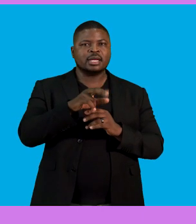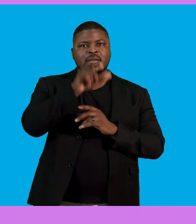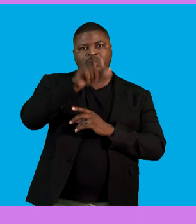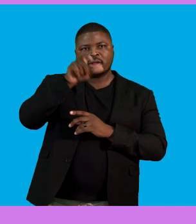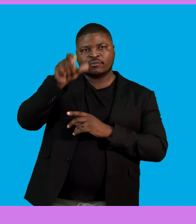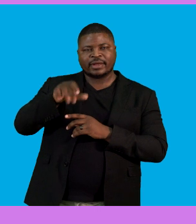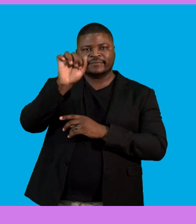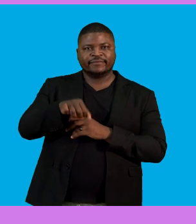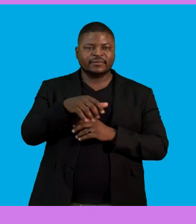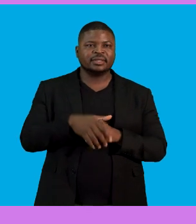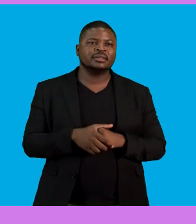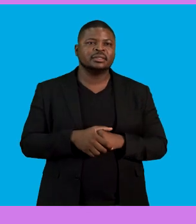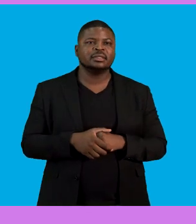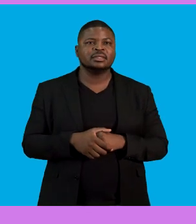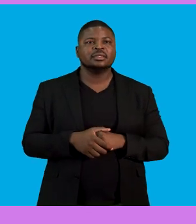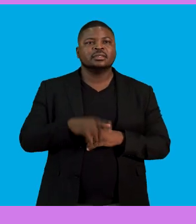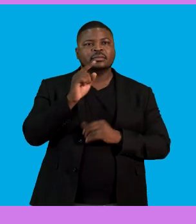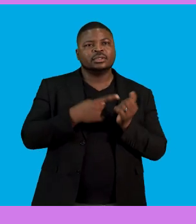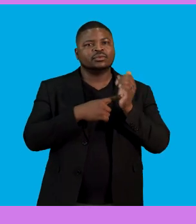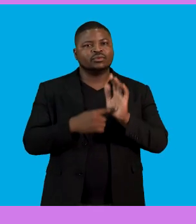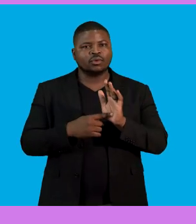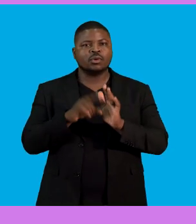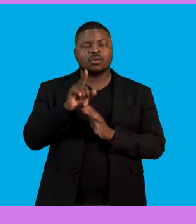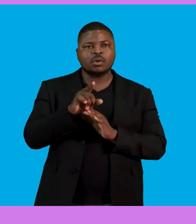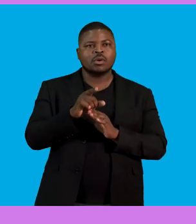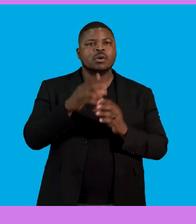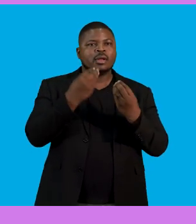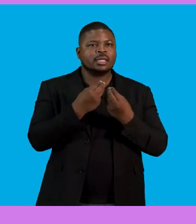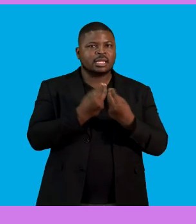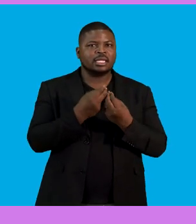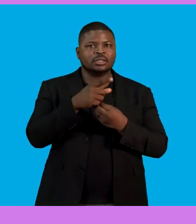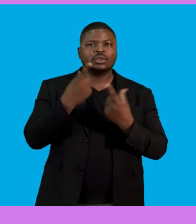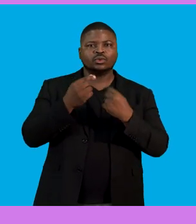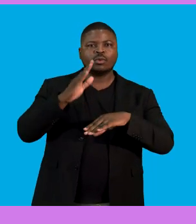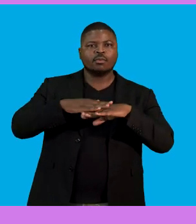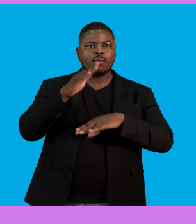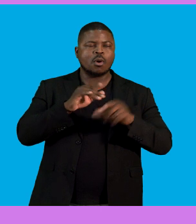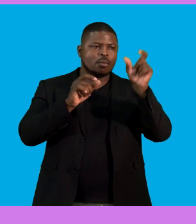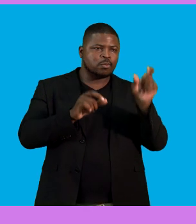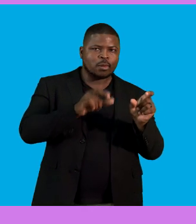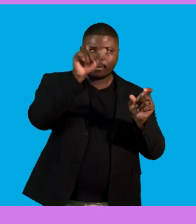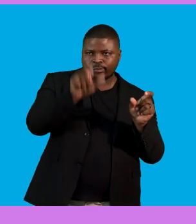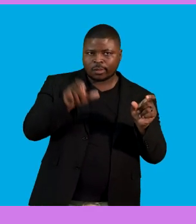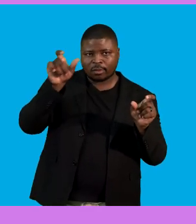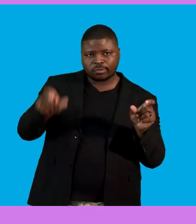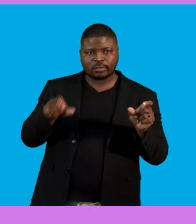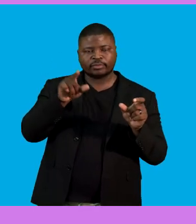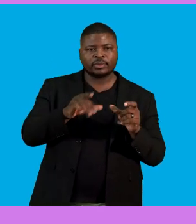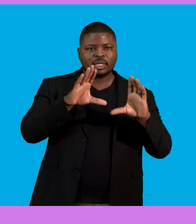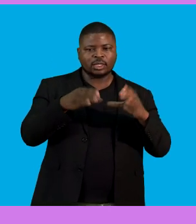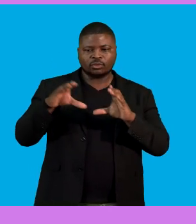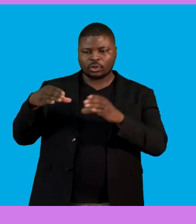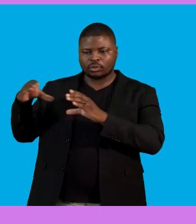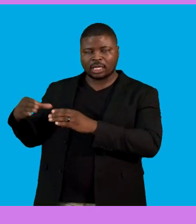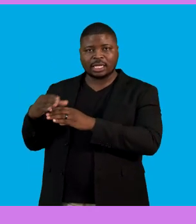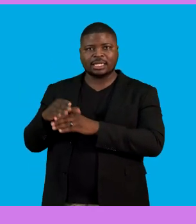bar graph is defined as a graph that shows the frequency of each element in a set of discrete